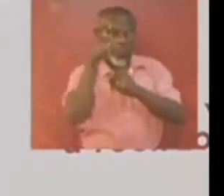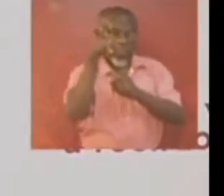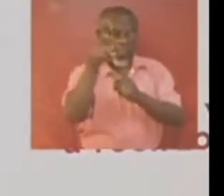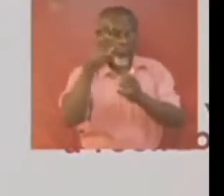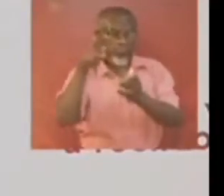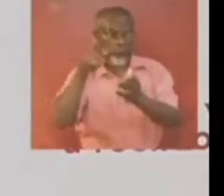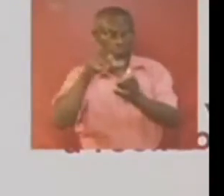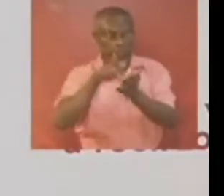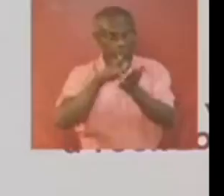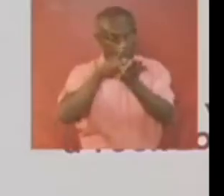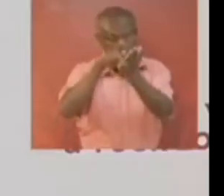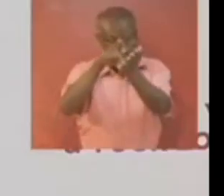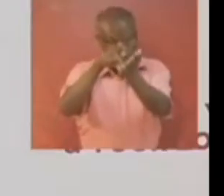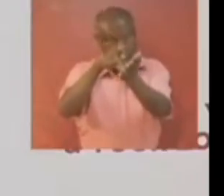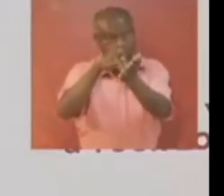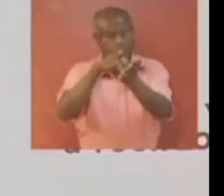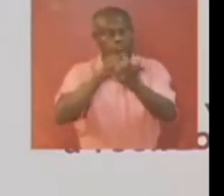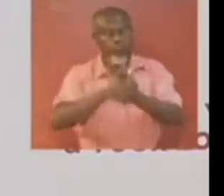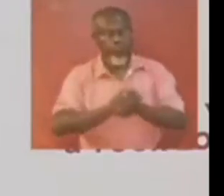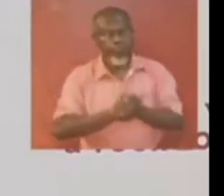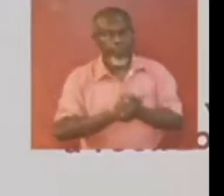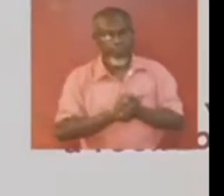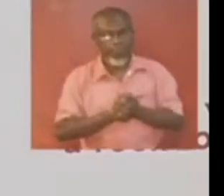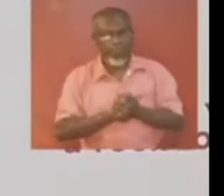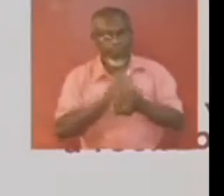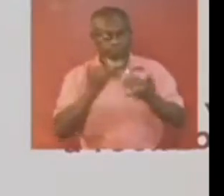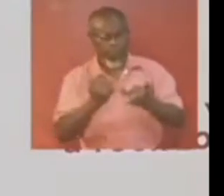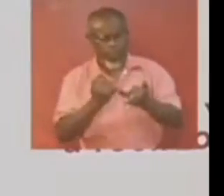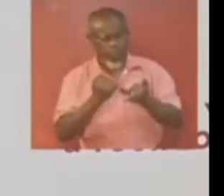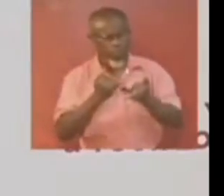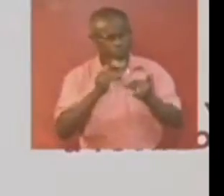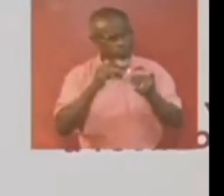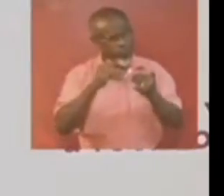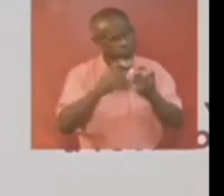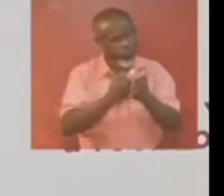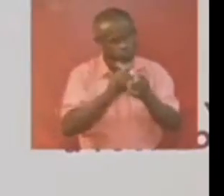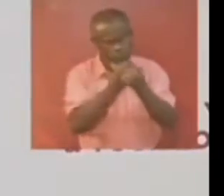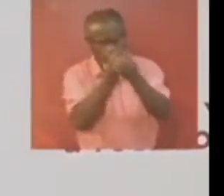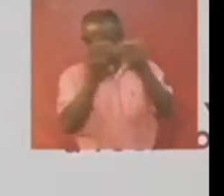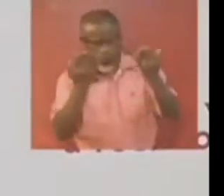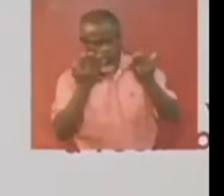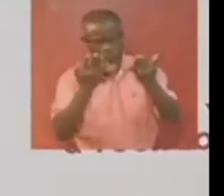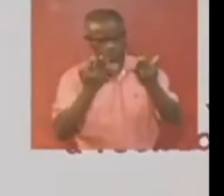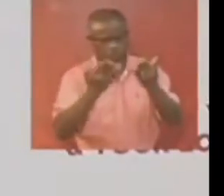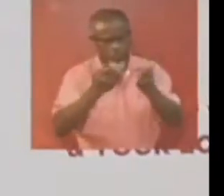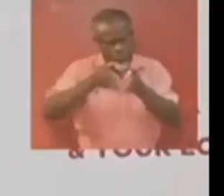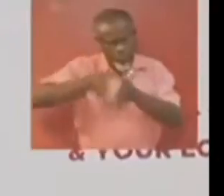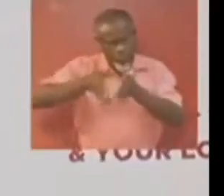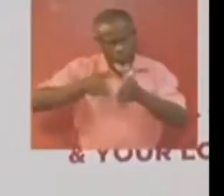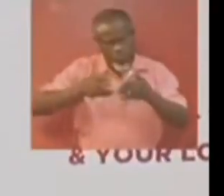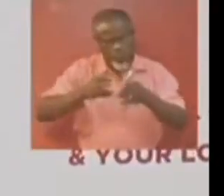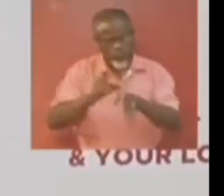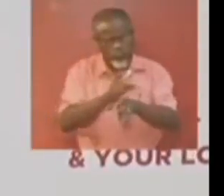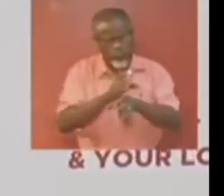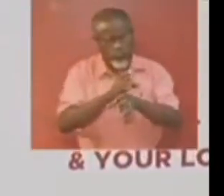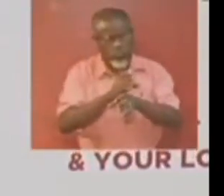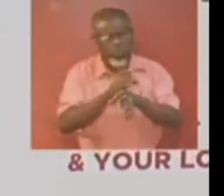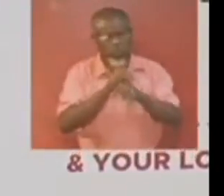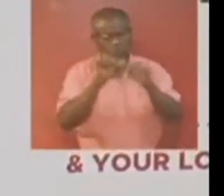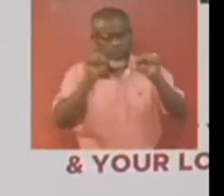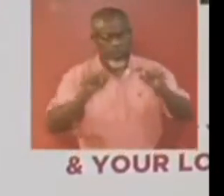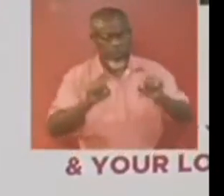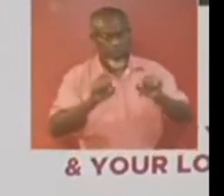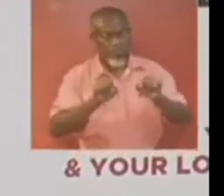So I'm moving on now to the update on the parallel healthcare system. At present, the parallel healthcare system has had